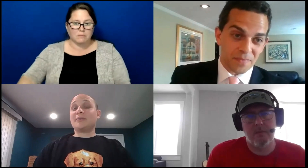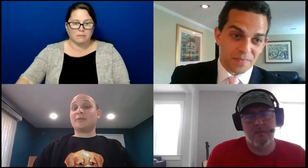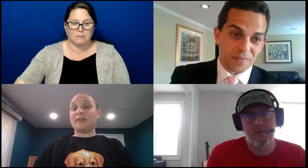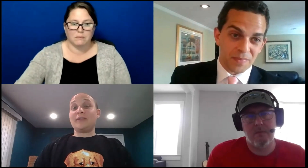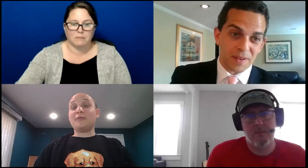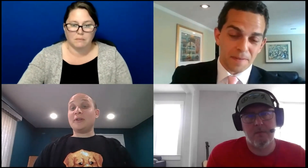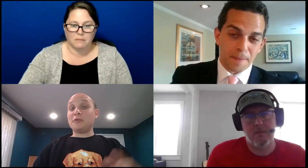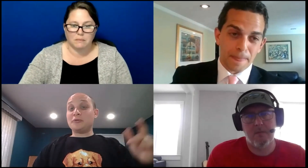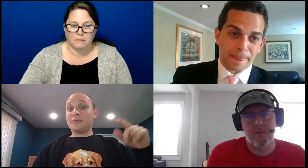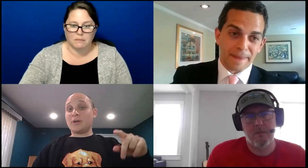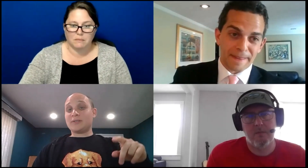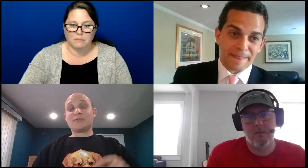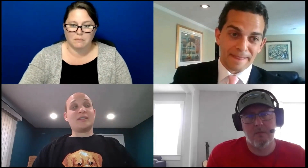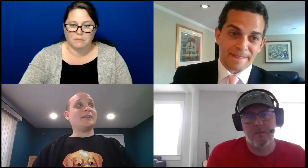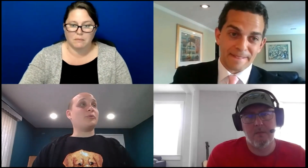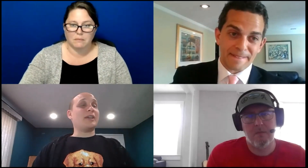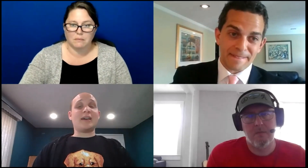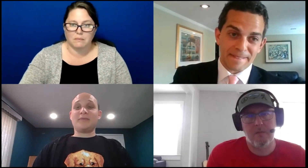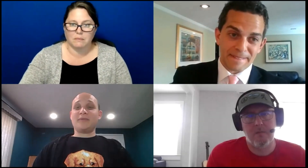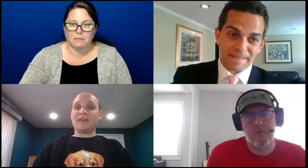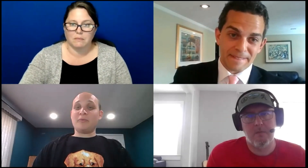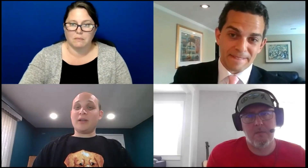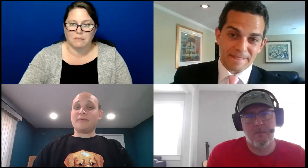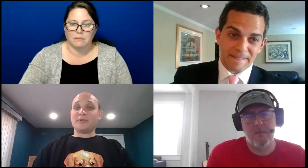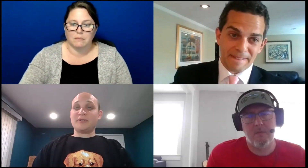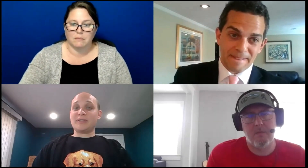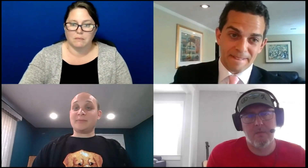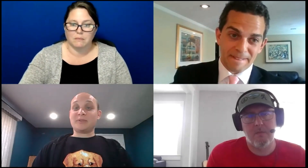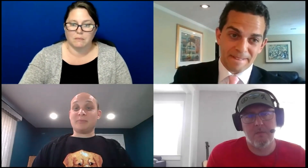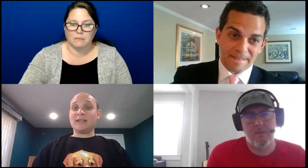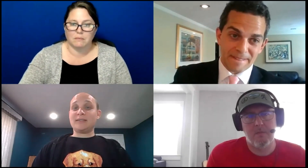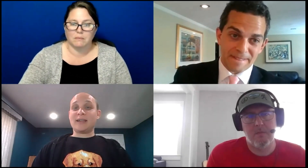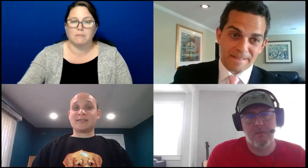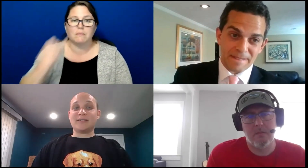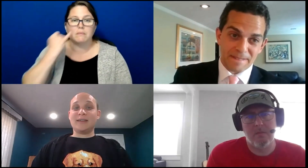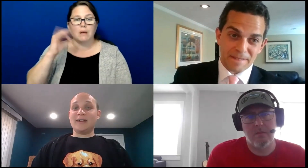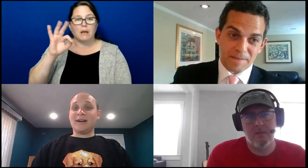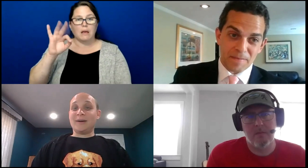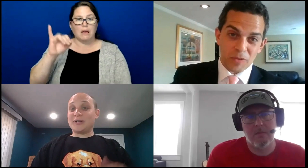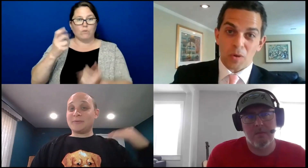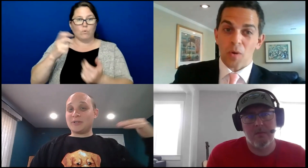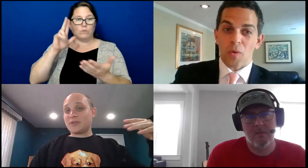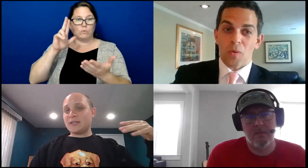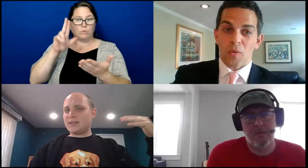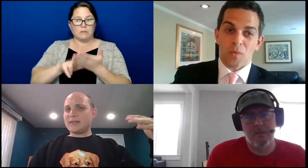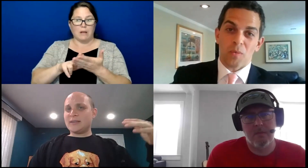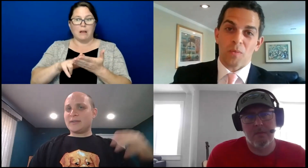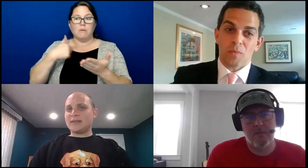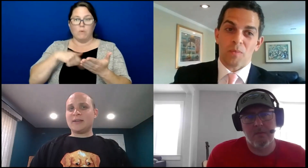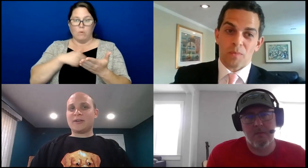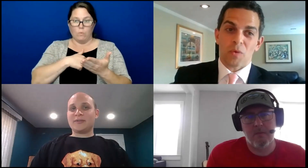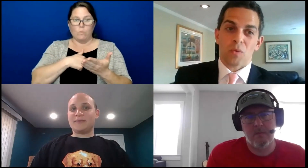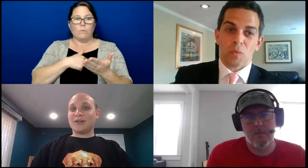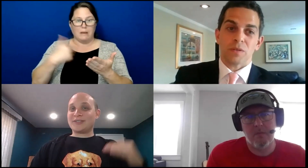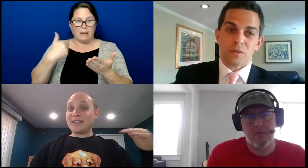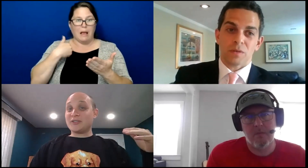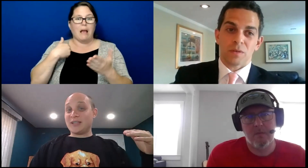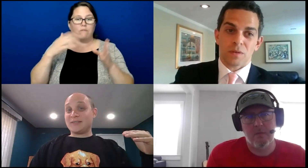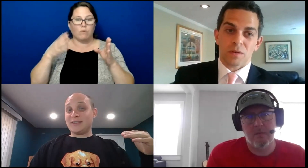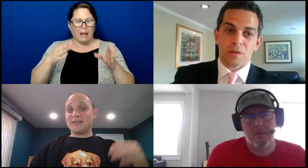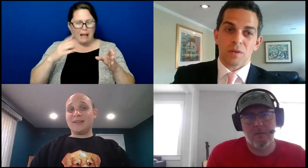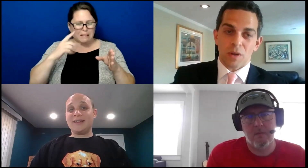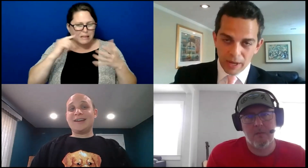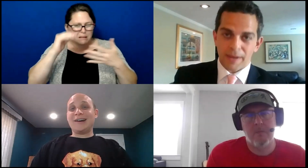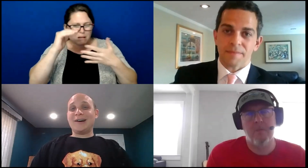Potentially. So if you do want to sign up, we have a way for you to sign up to play test. For anyone who's 18, I think our youngest age